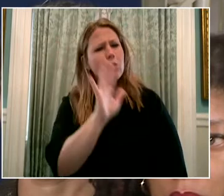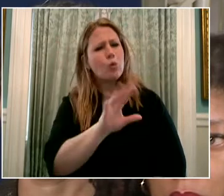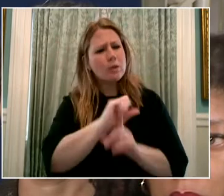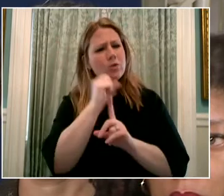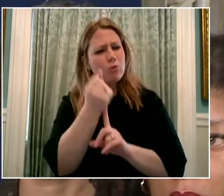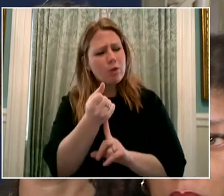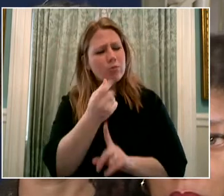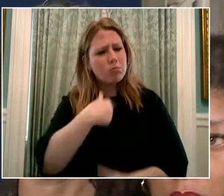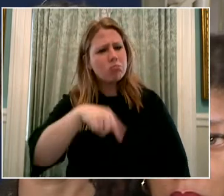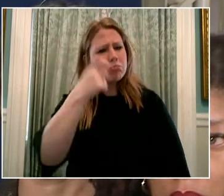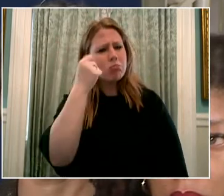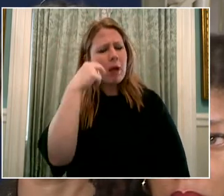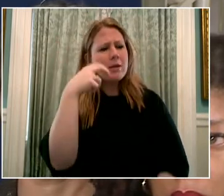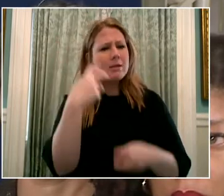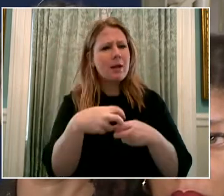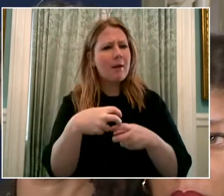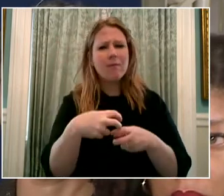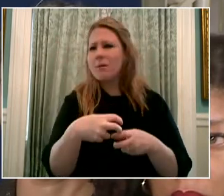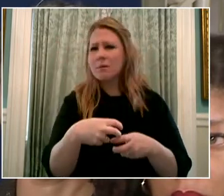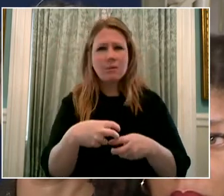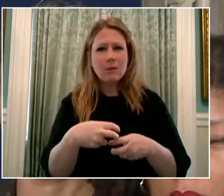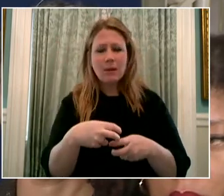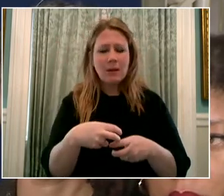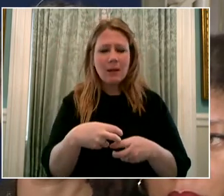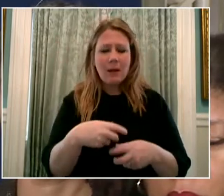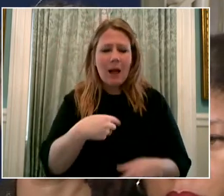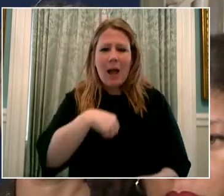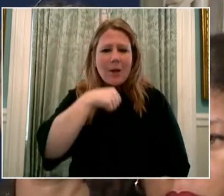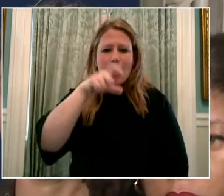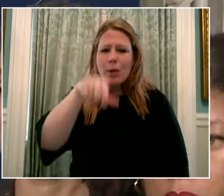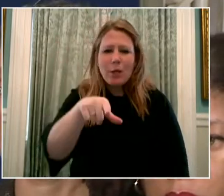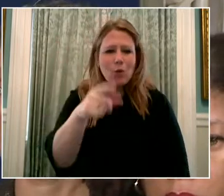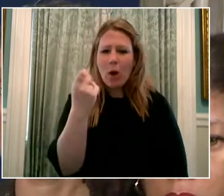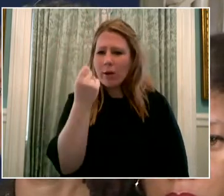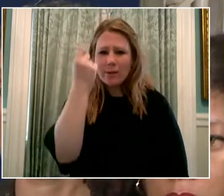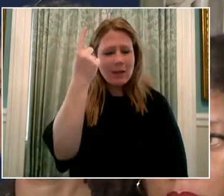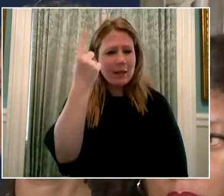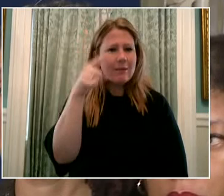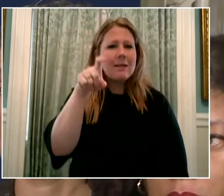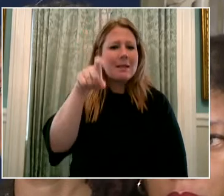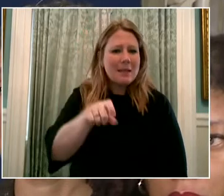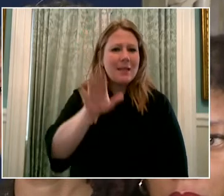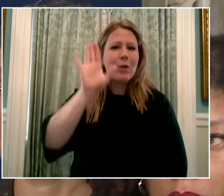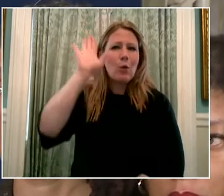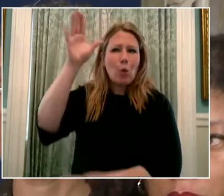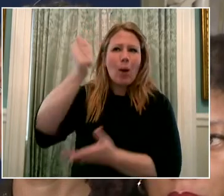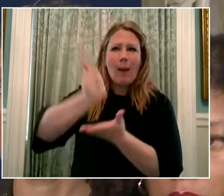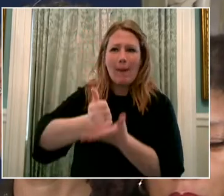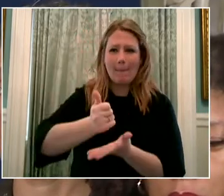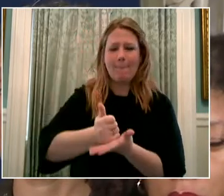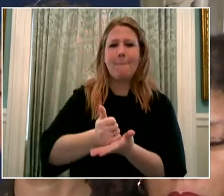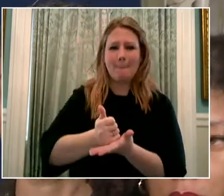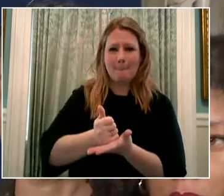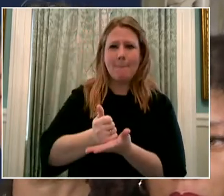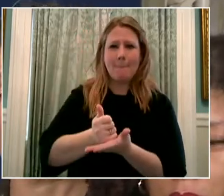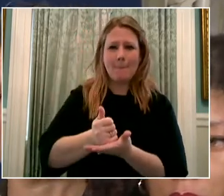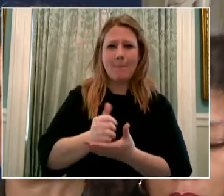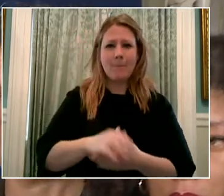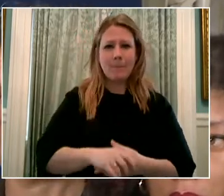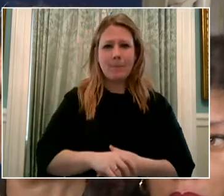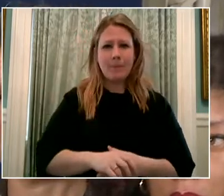need to understand. I need help. You know, we need help from the federal government.